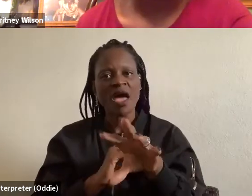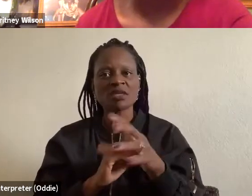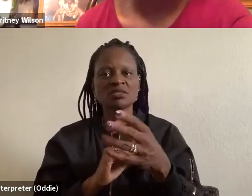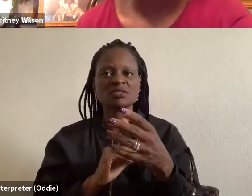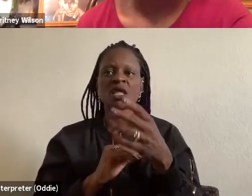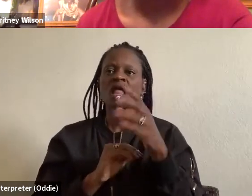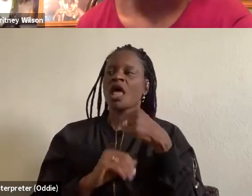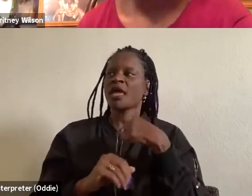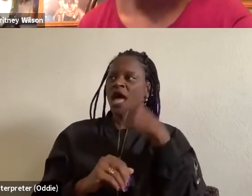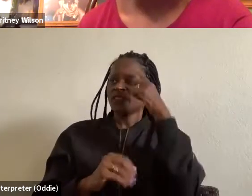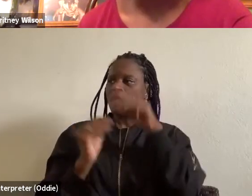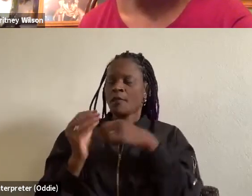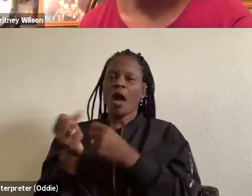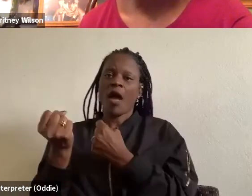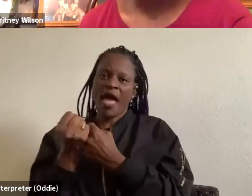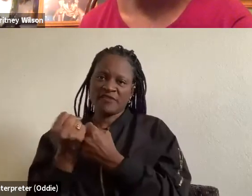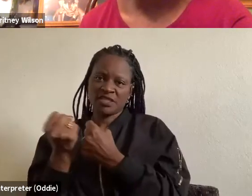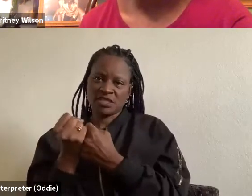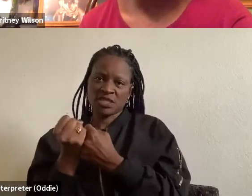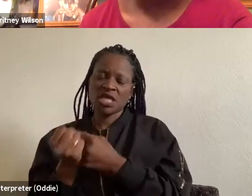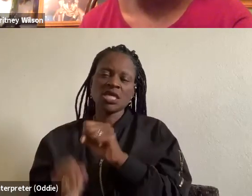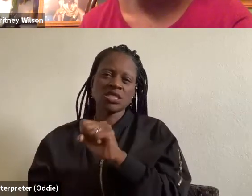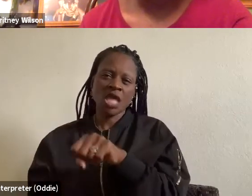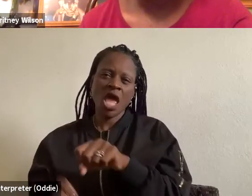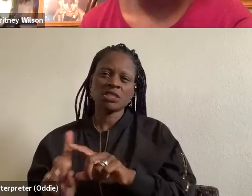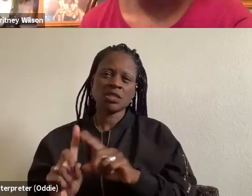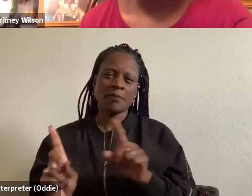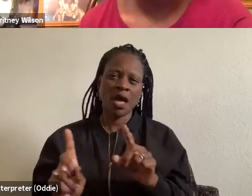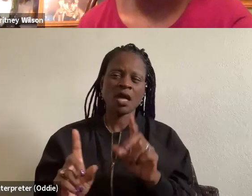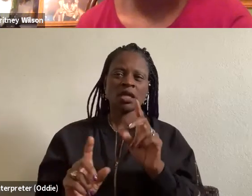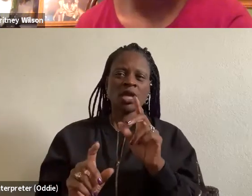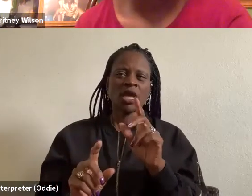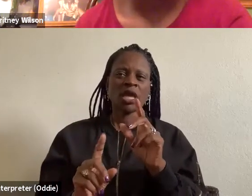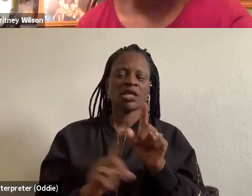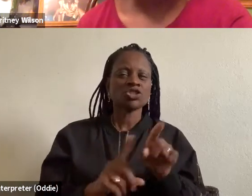terms of advocacy, but like, it's not just the need to have disabled people of color